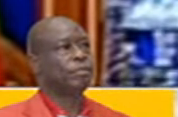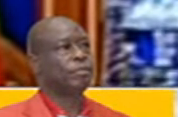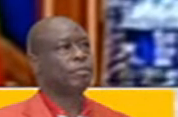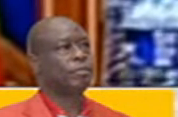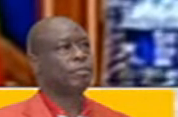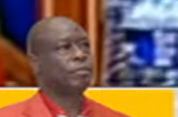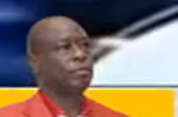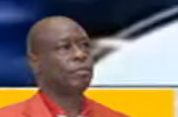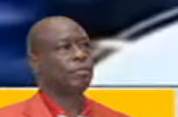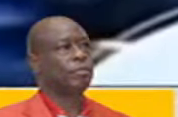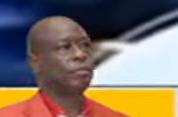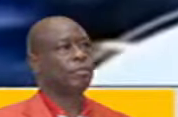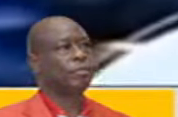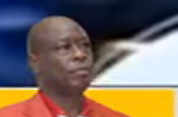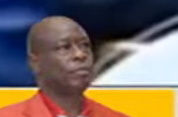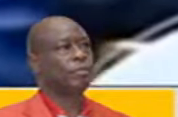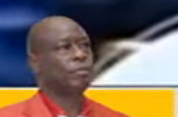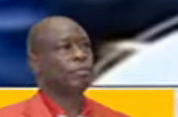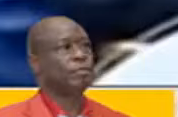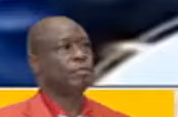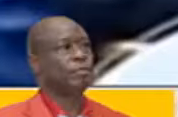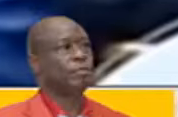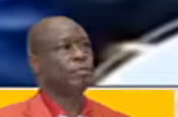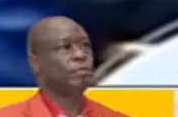Kenya shillings 250 million only.